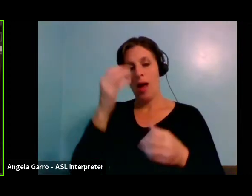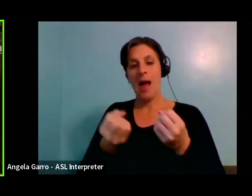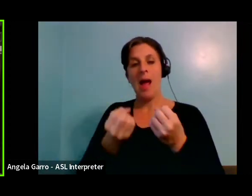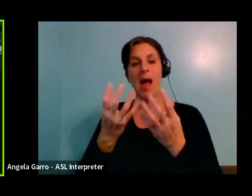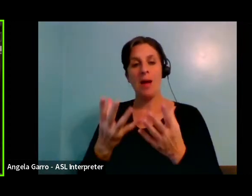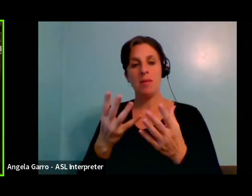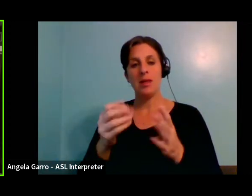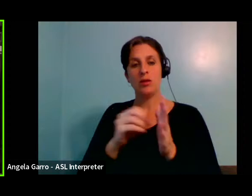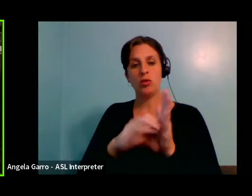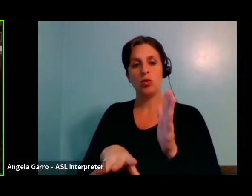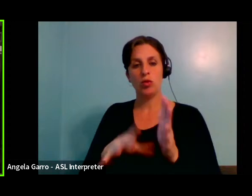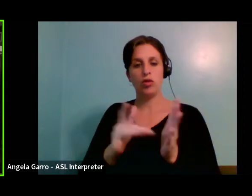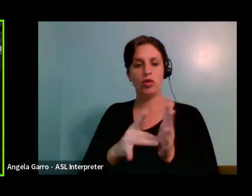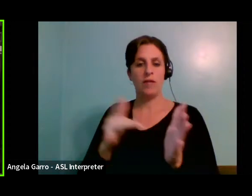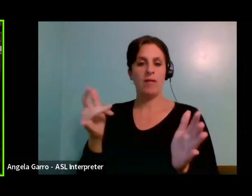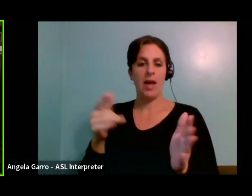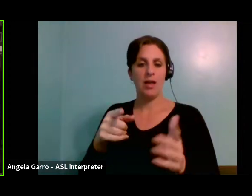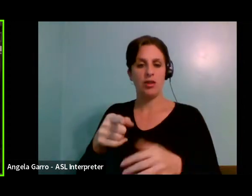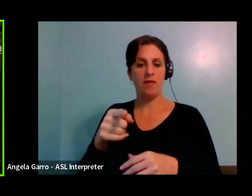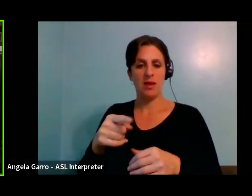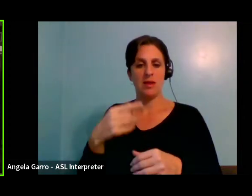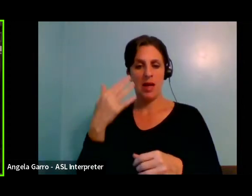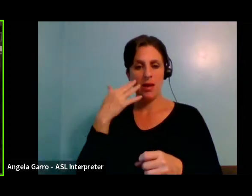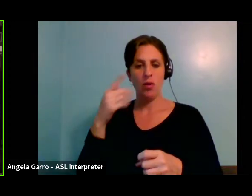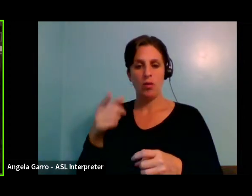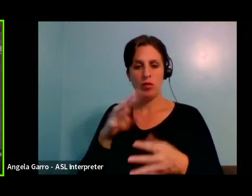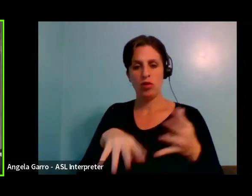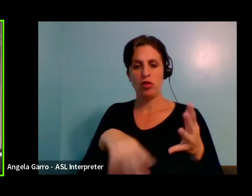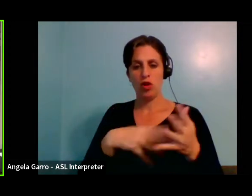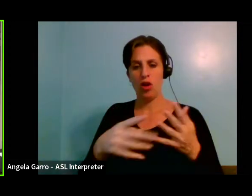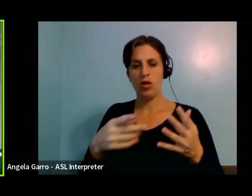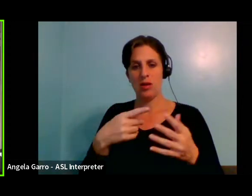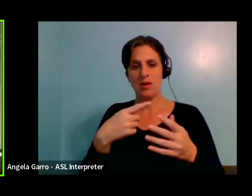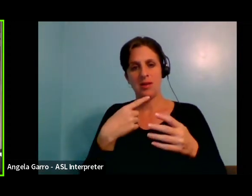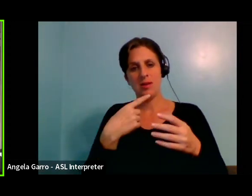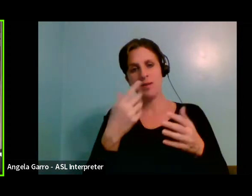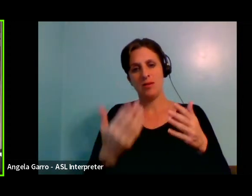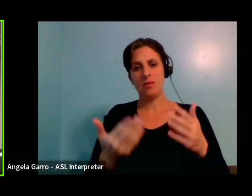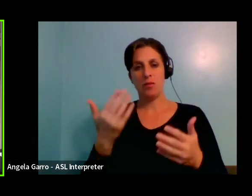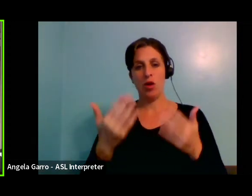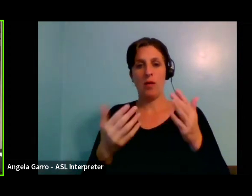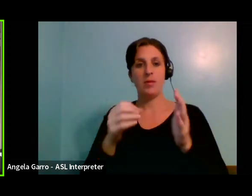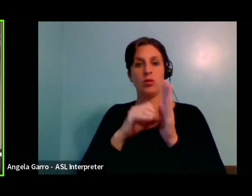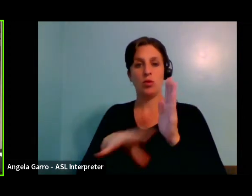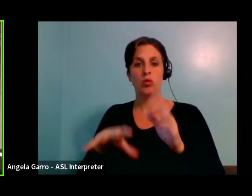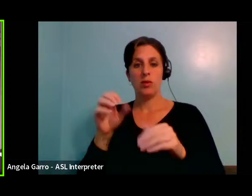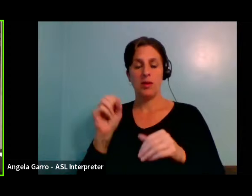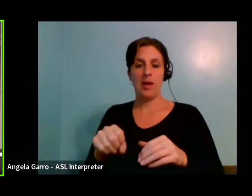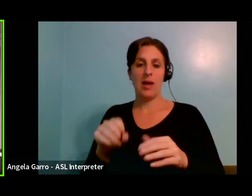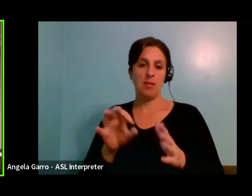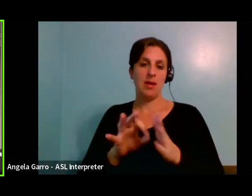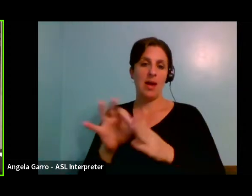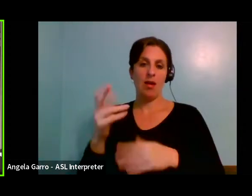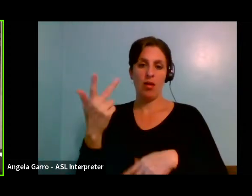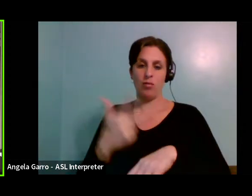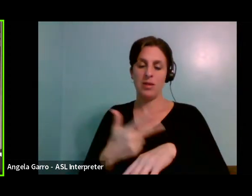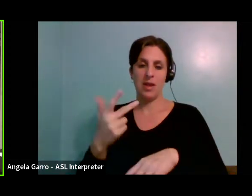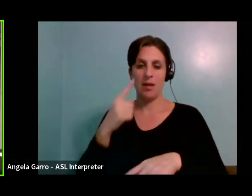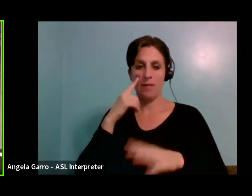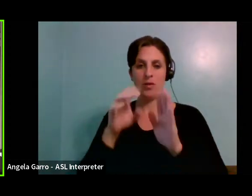took advantage of this. I know that the chart we have here, it probably a student can be counted 3 times. For